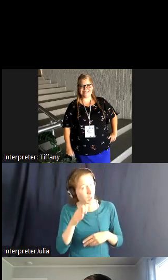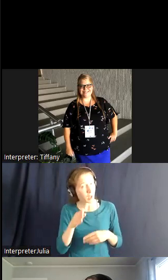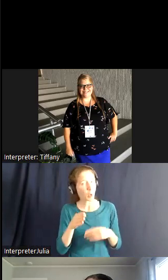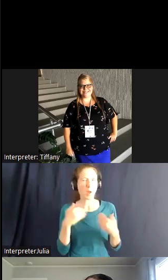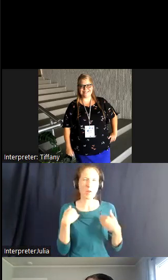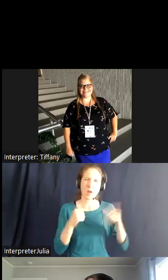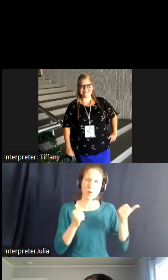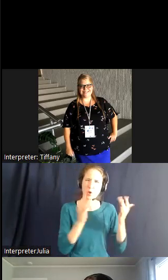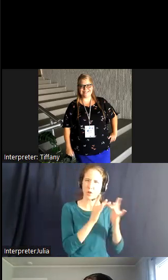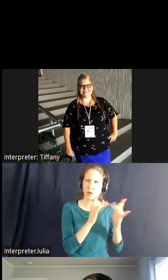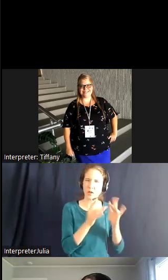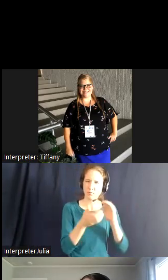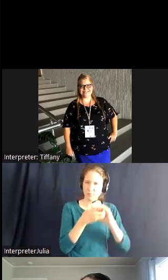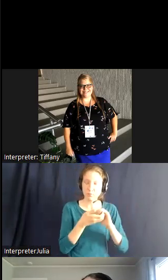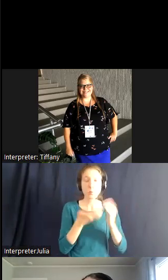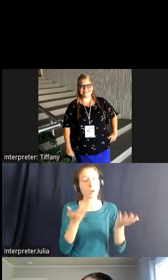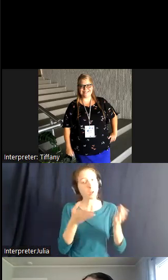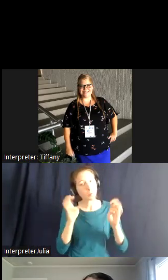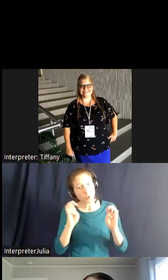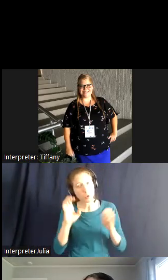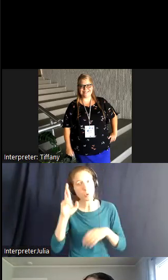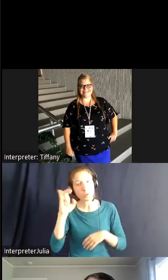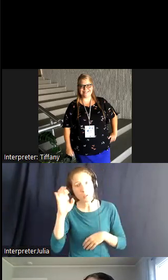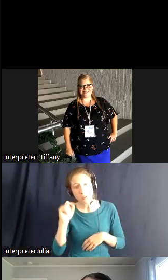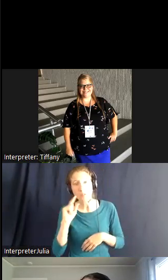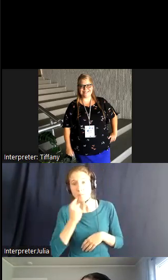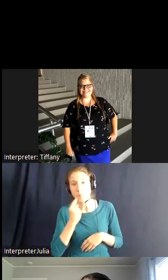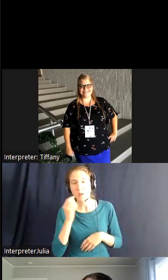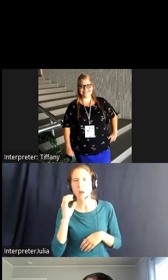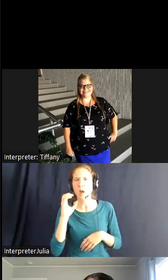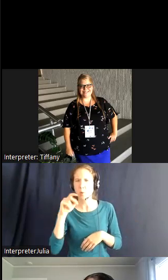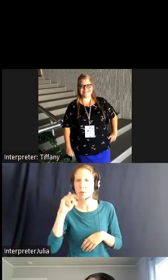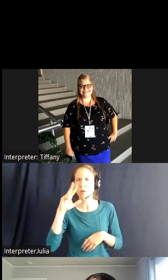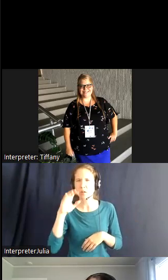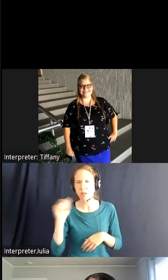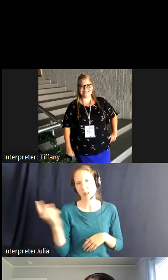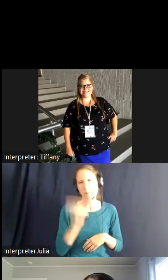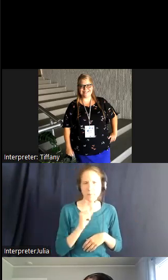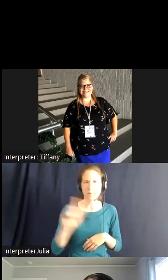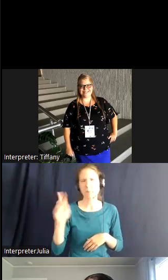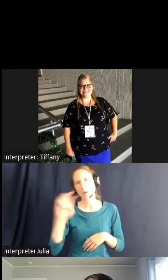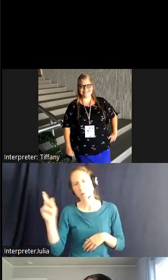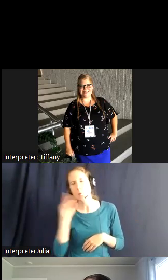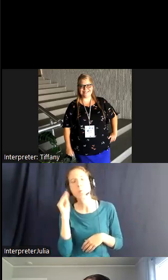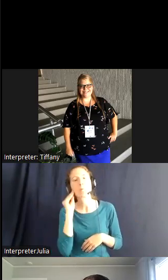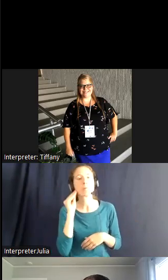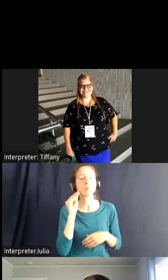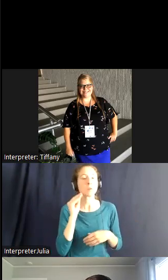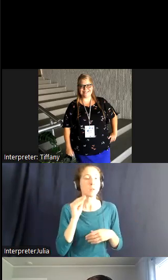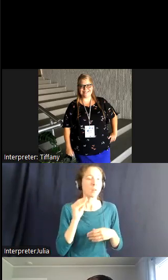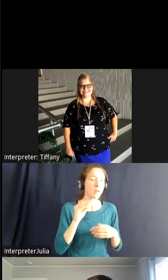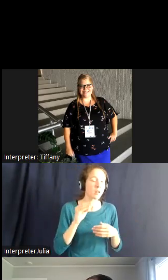those services are emergency and crisis, outpatient, intensive outpatient, recovery supports,